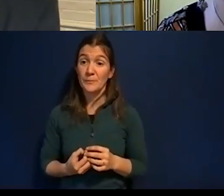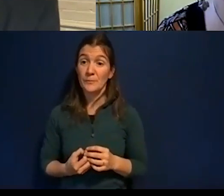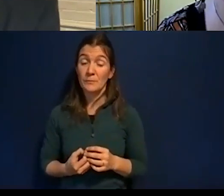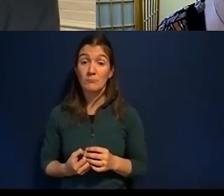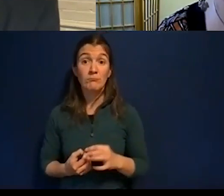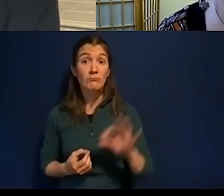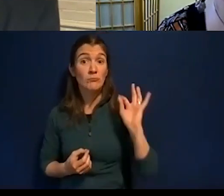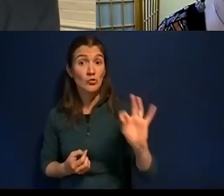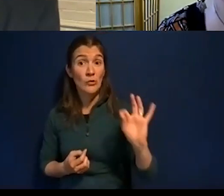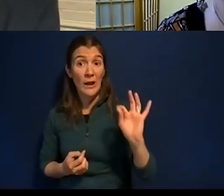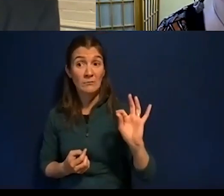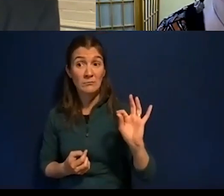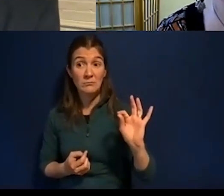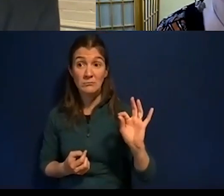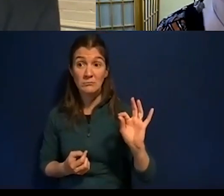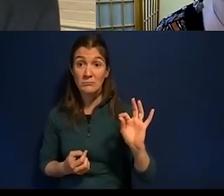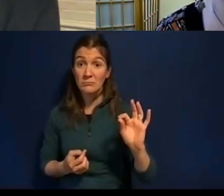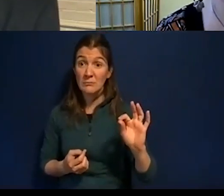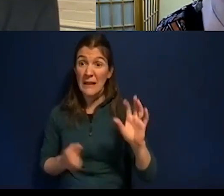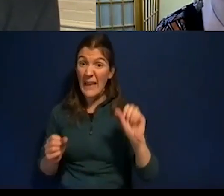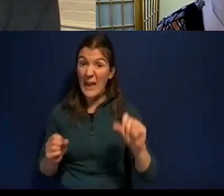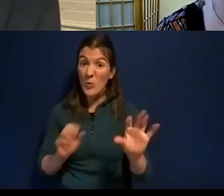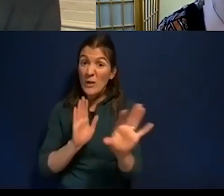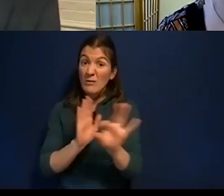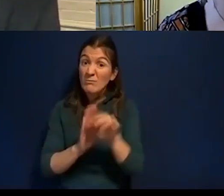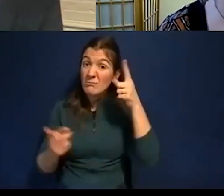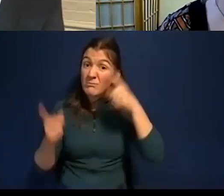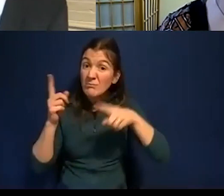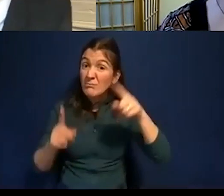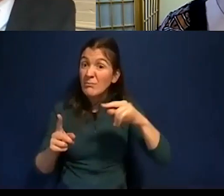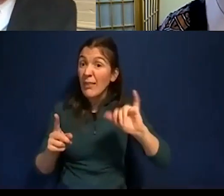Great. Well, can we settle on something